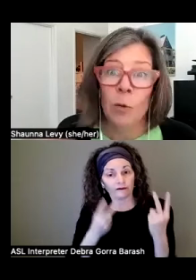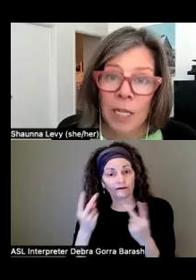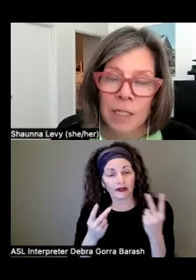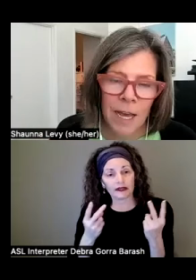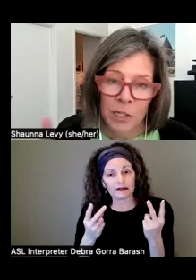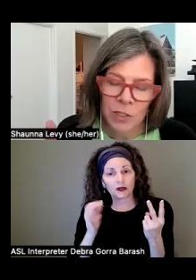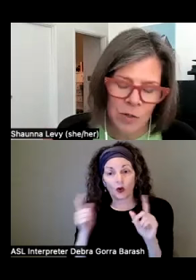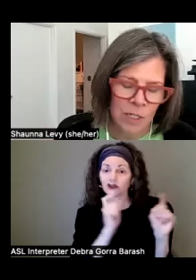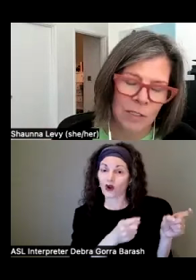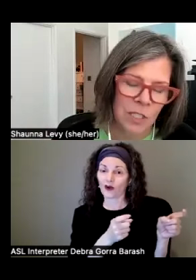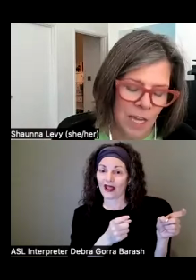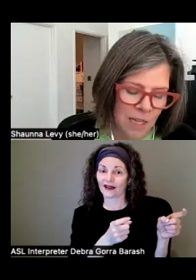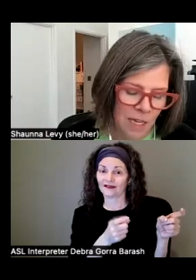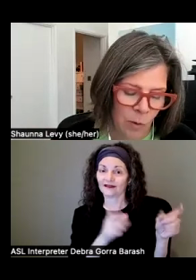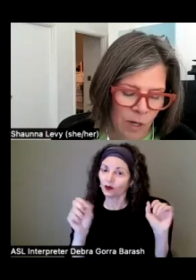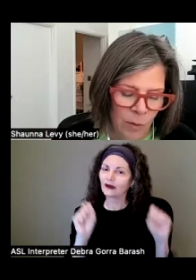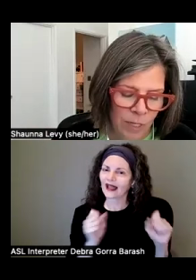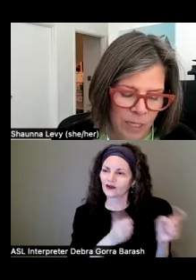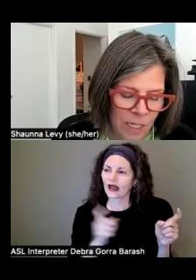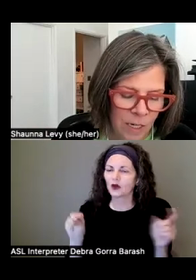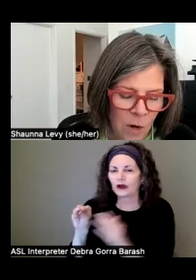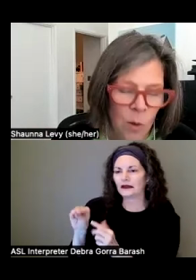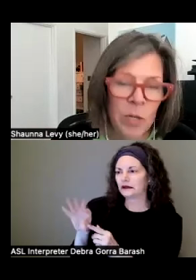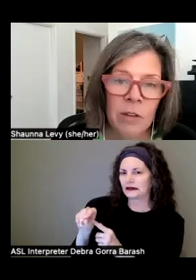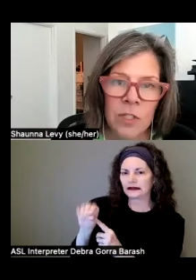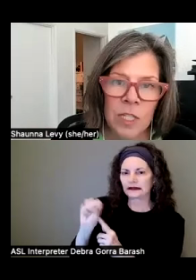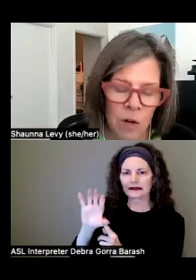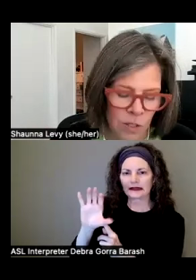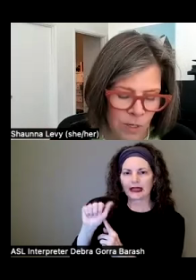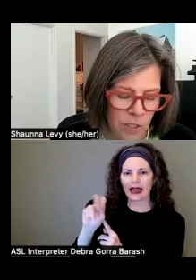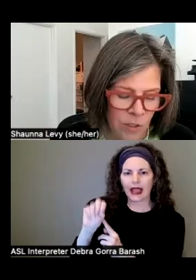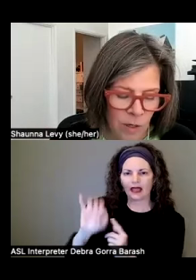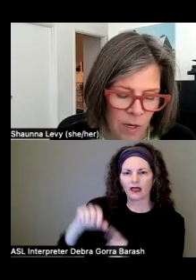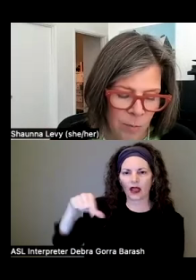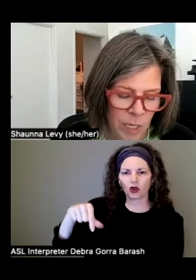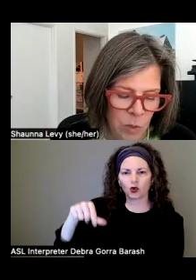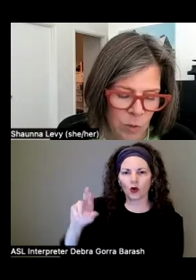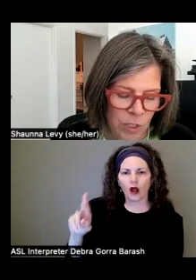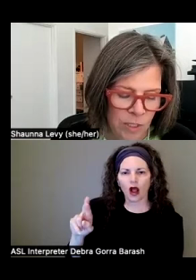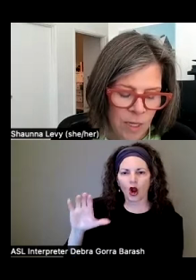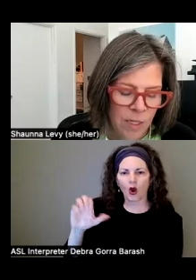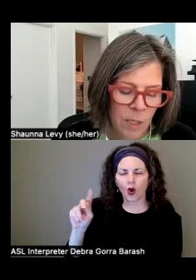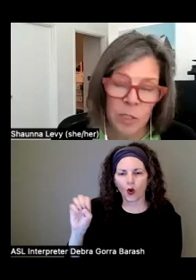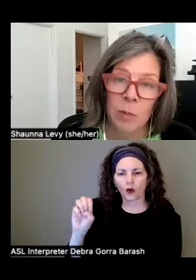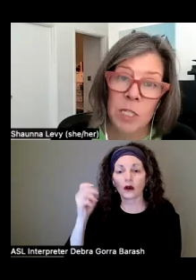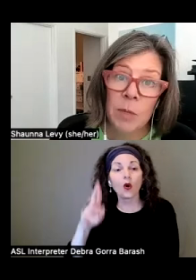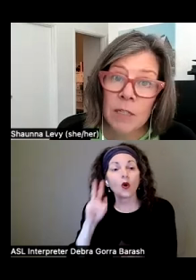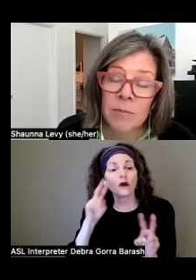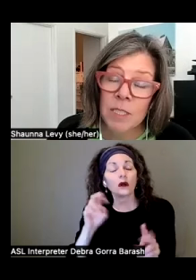To donate, actually, you can scan that QR code right there, or you can visit our donation page, which is